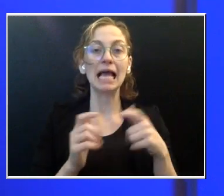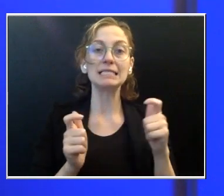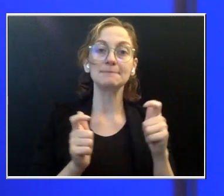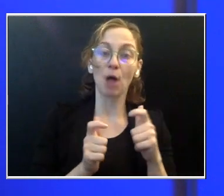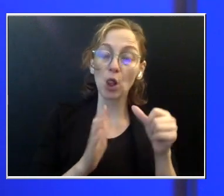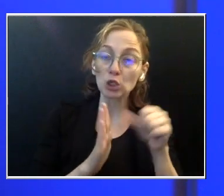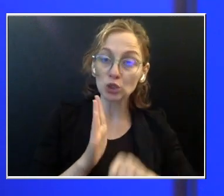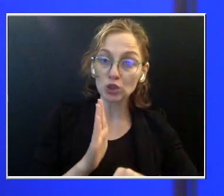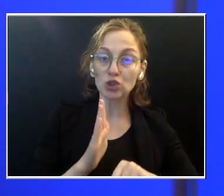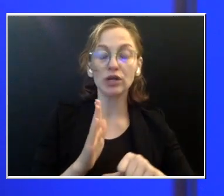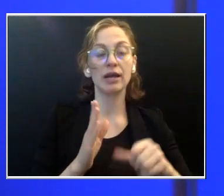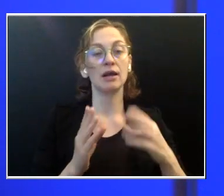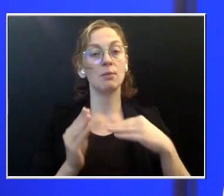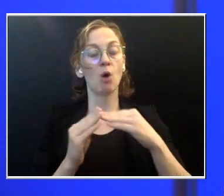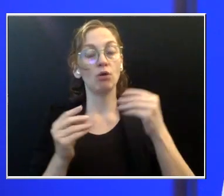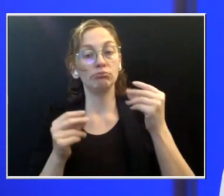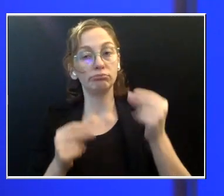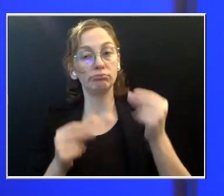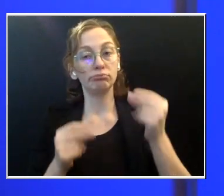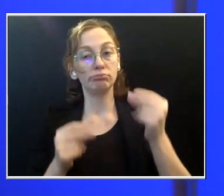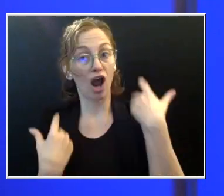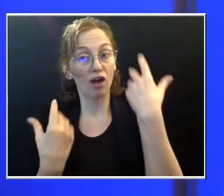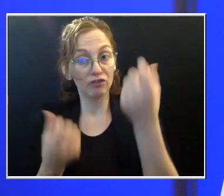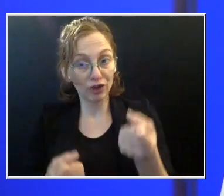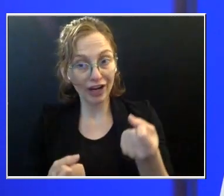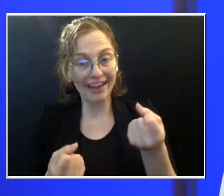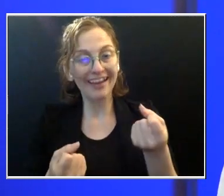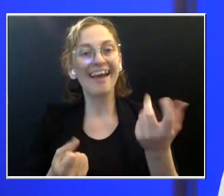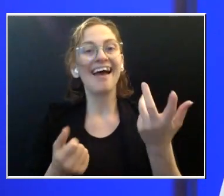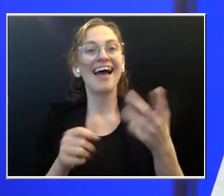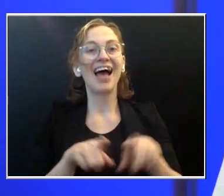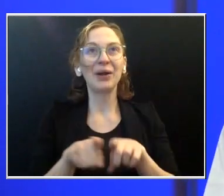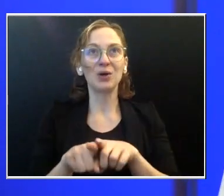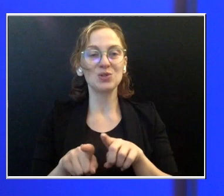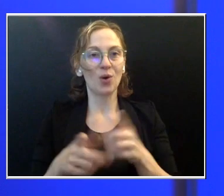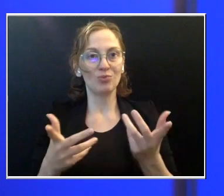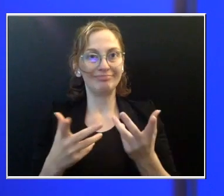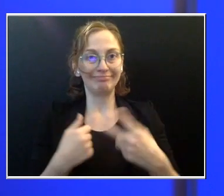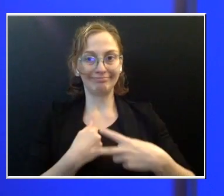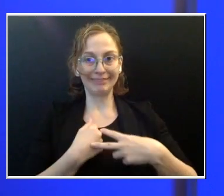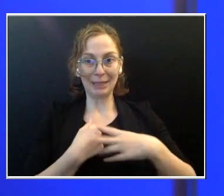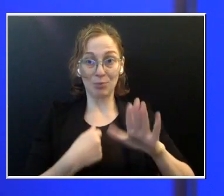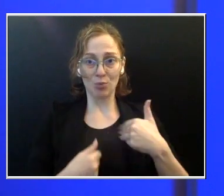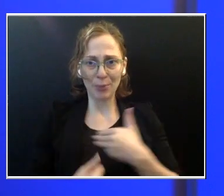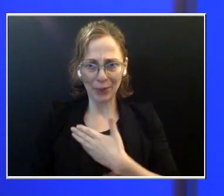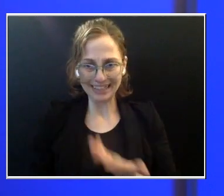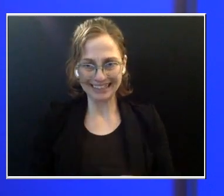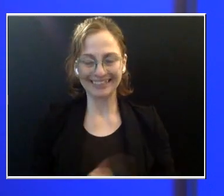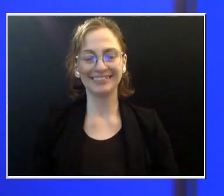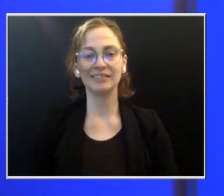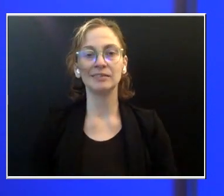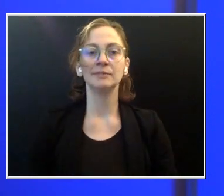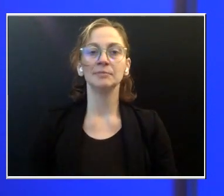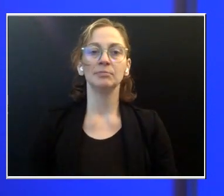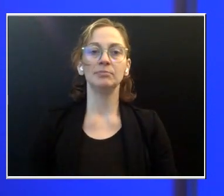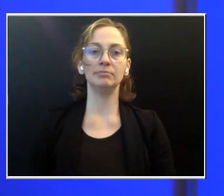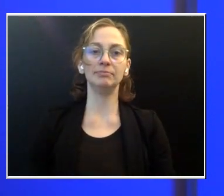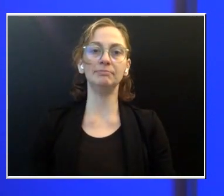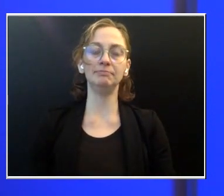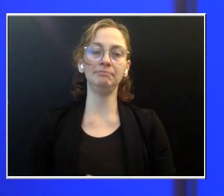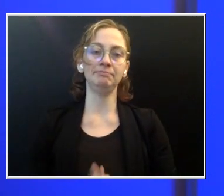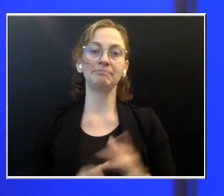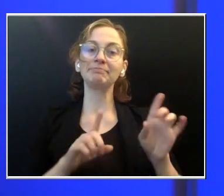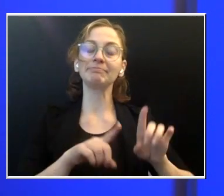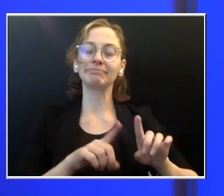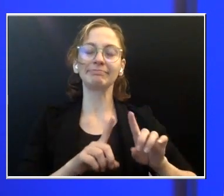cosmetically favorable for most patients. They get to keep a sensate breast. They don't have the same sorts of issues that they have after mastectomy, and studies overwhelmingly